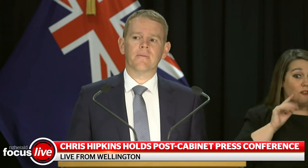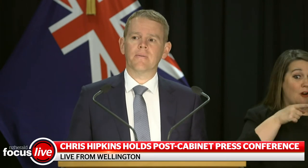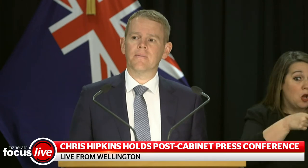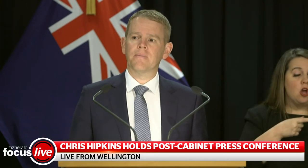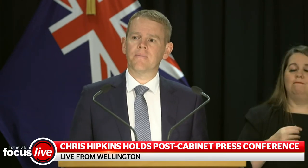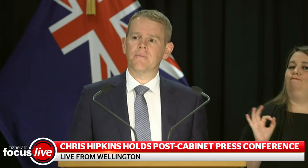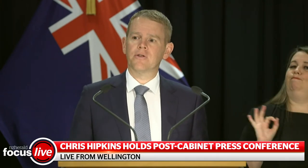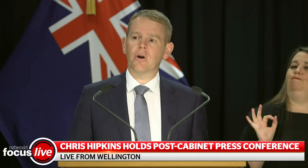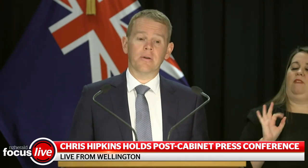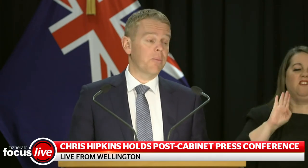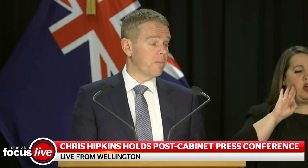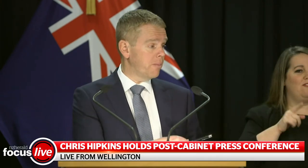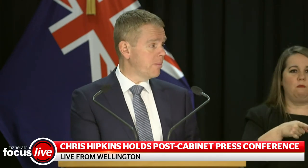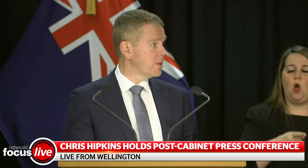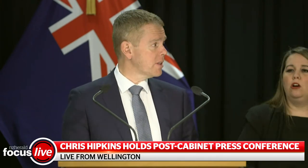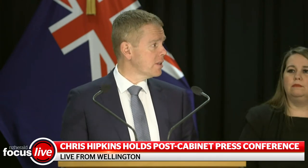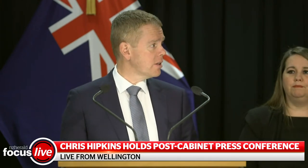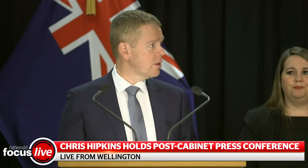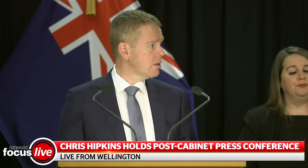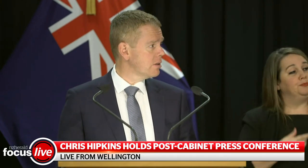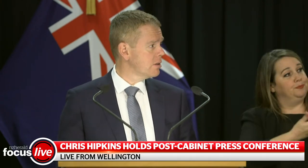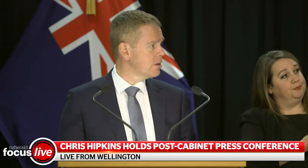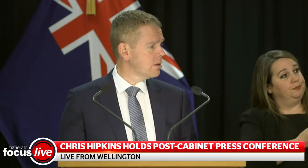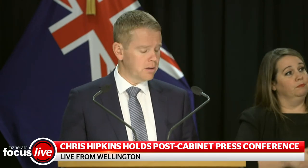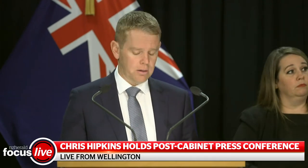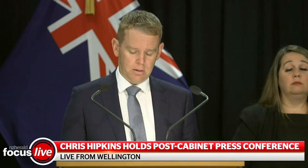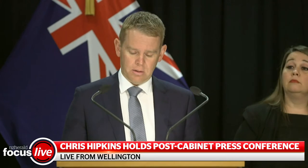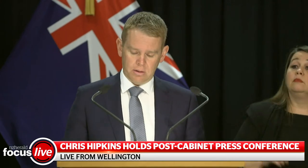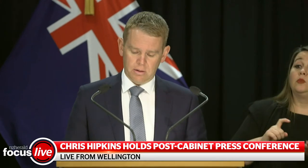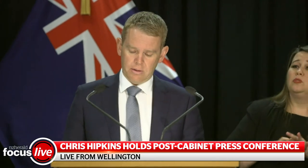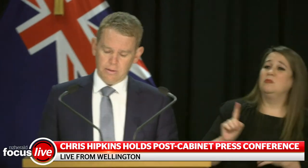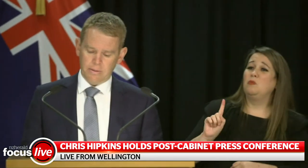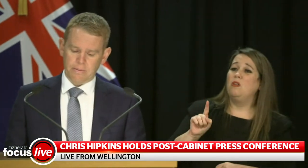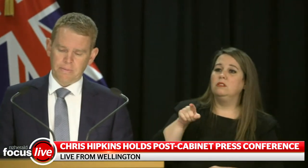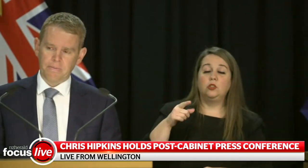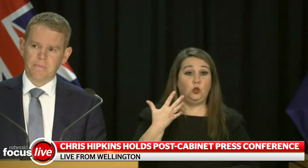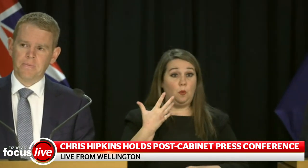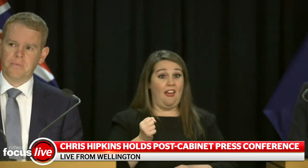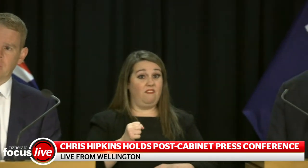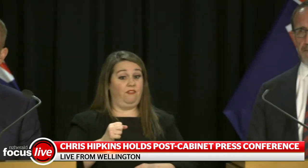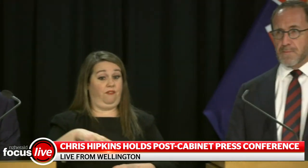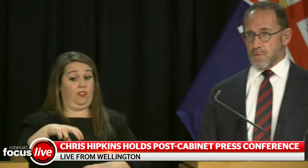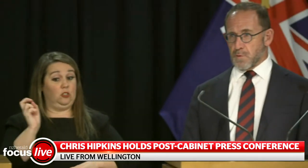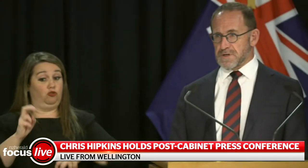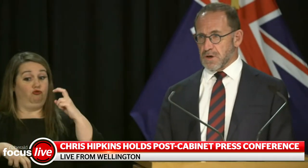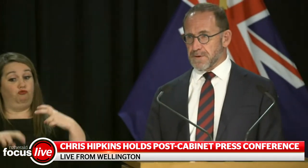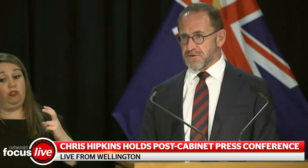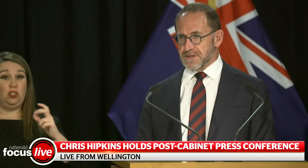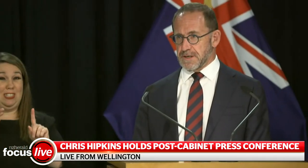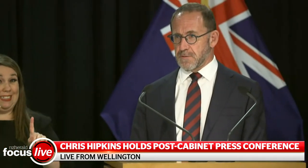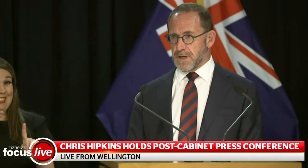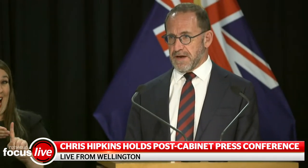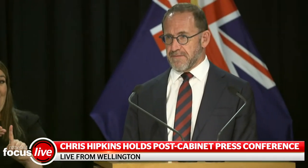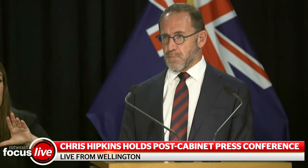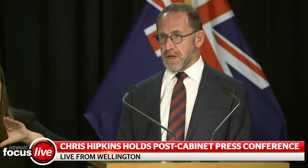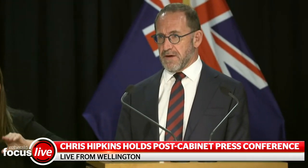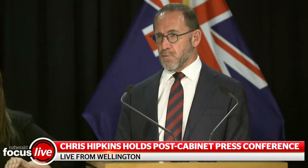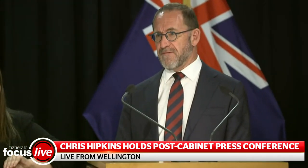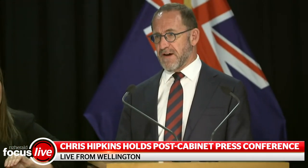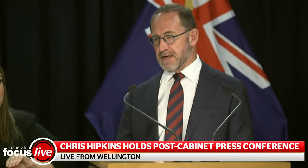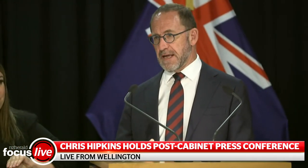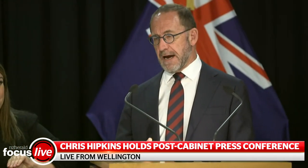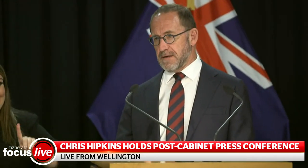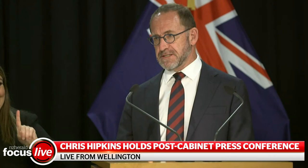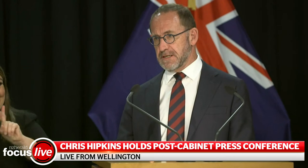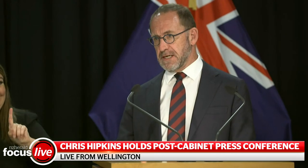attrition target, sorry? So I'm Minister Little Long. Sorry, what was the question? Do you have an attrition target? We want to stop attrition.